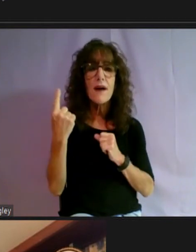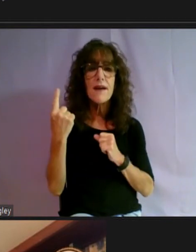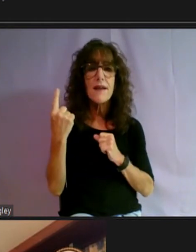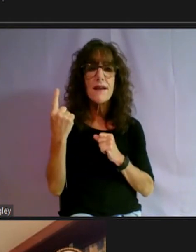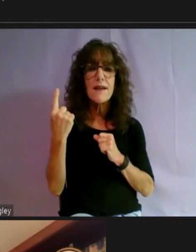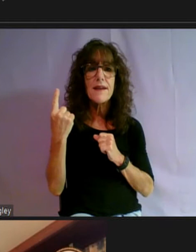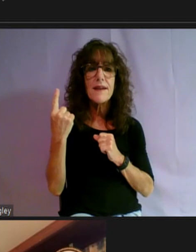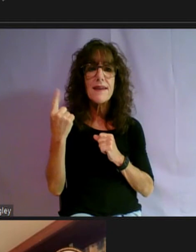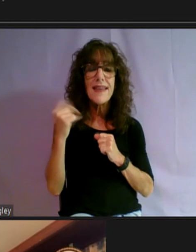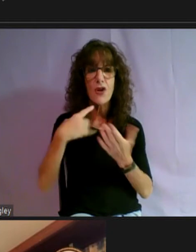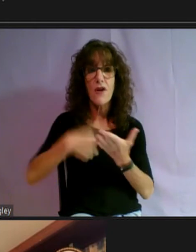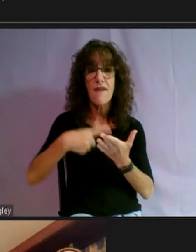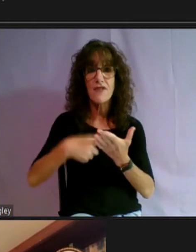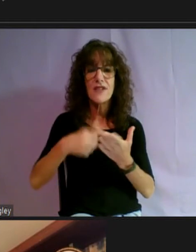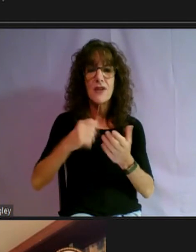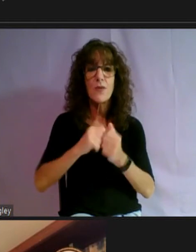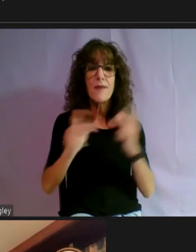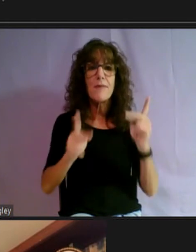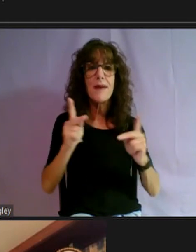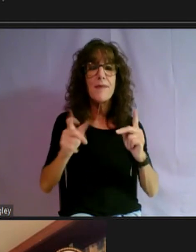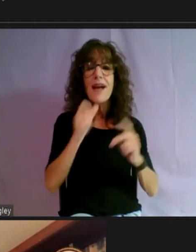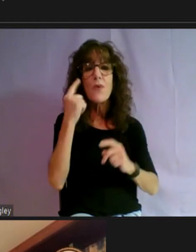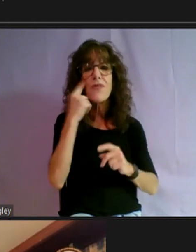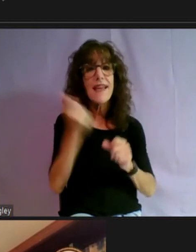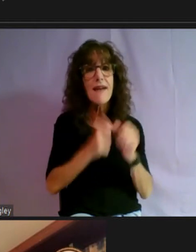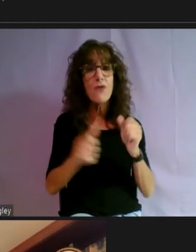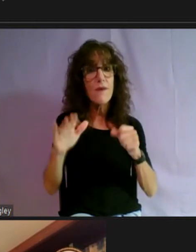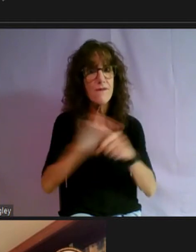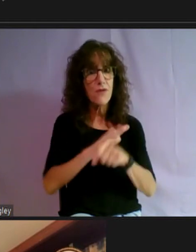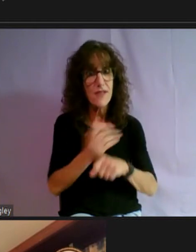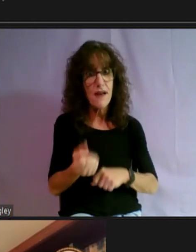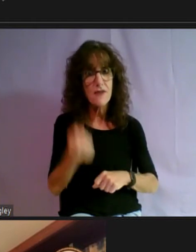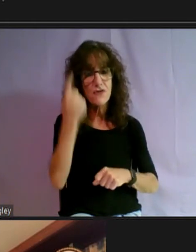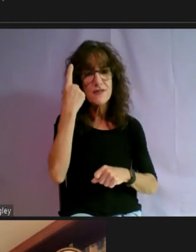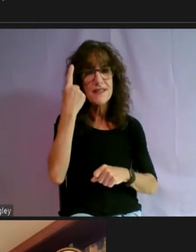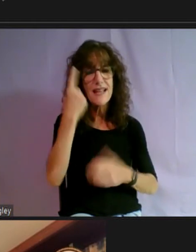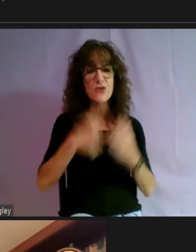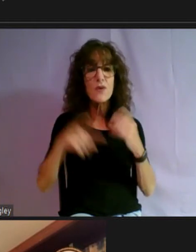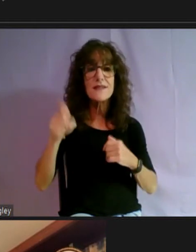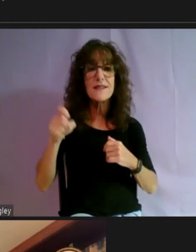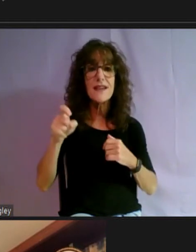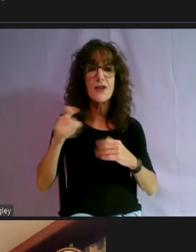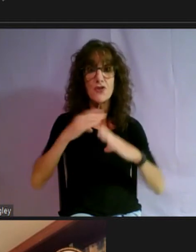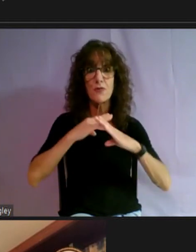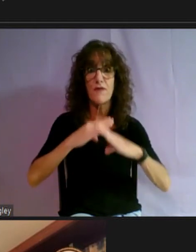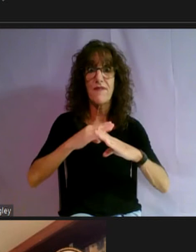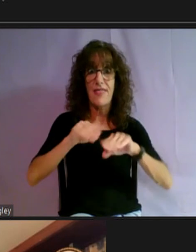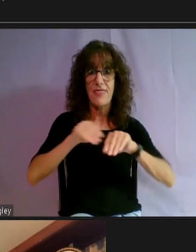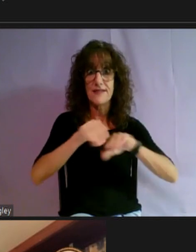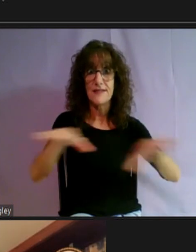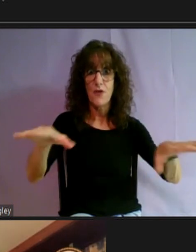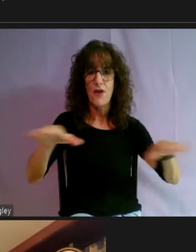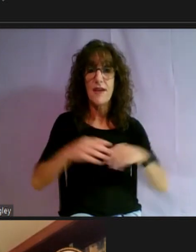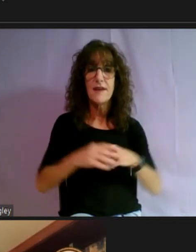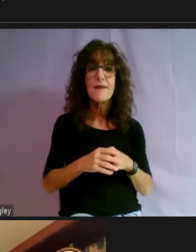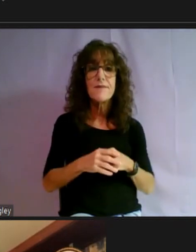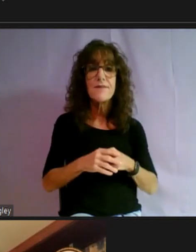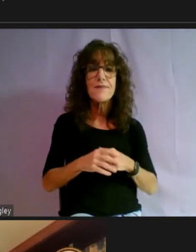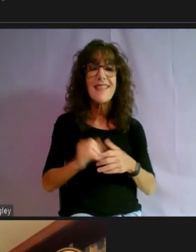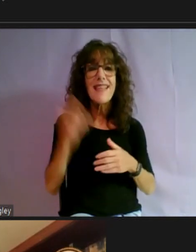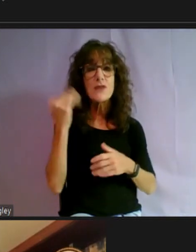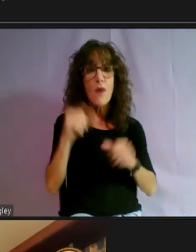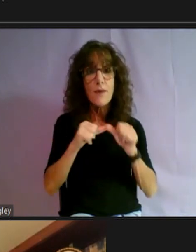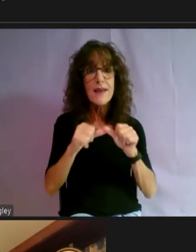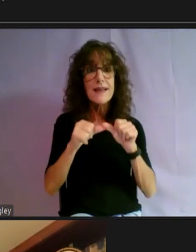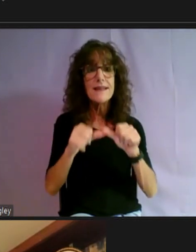in our conversations with folks, I don't think everybody has fully understood what is needed to actually prevent its spread. That's why we